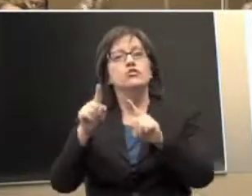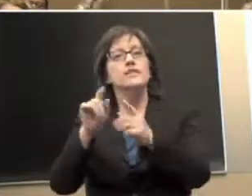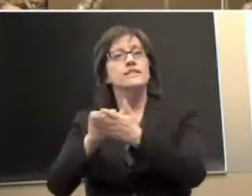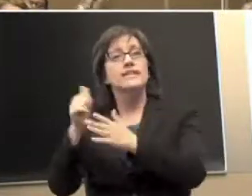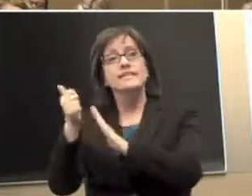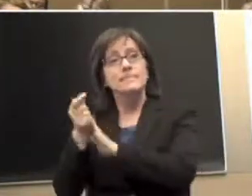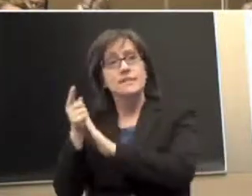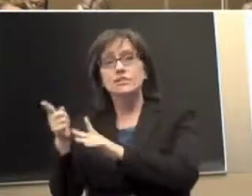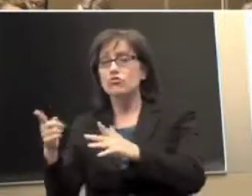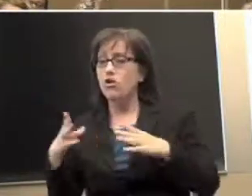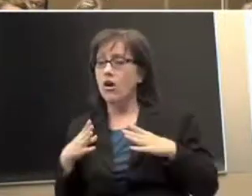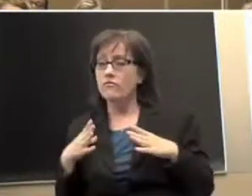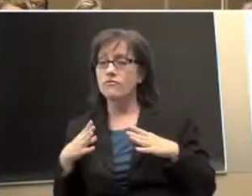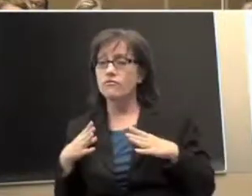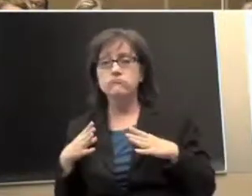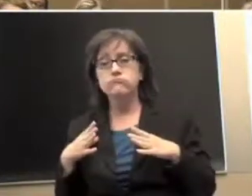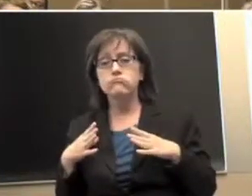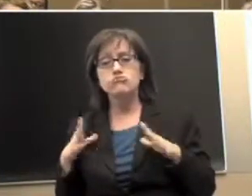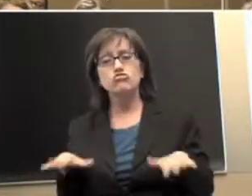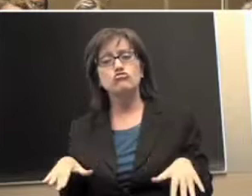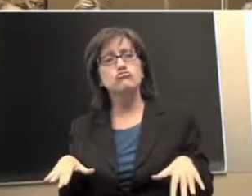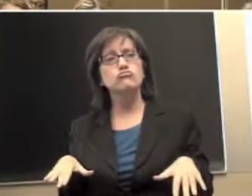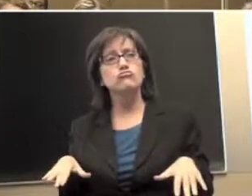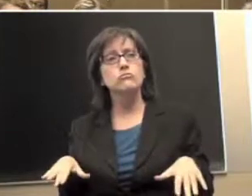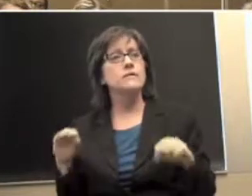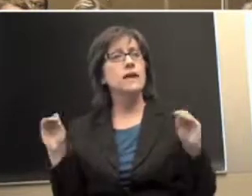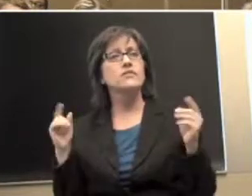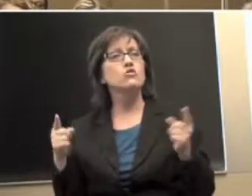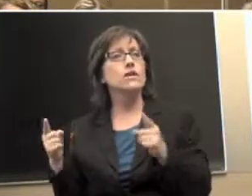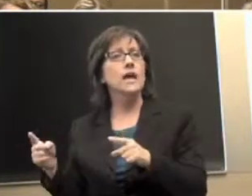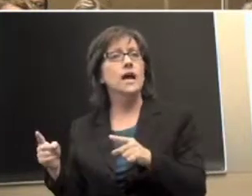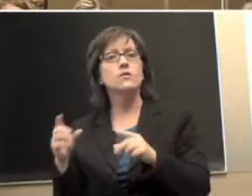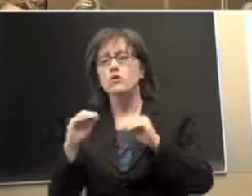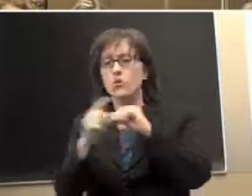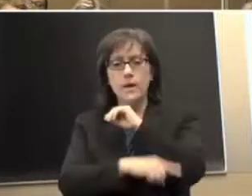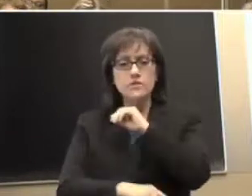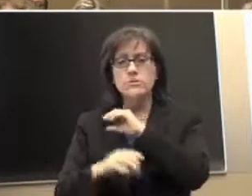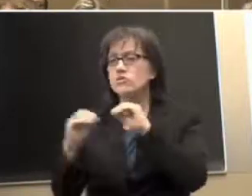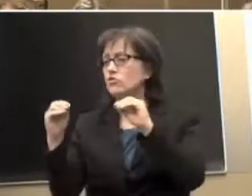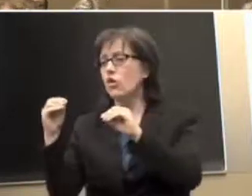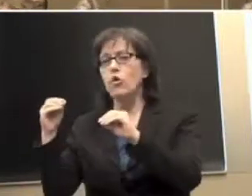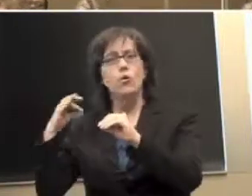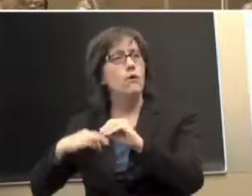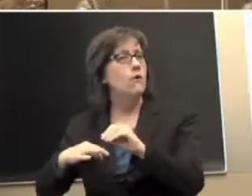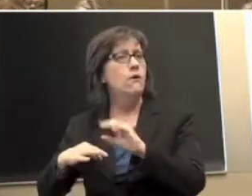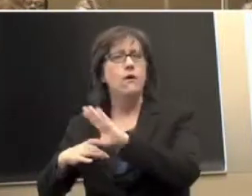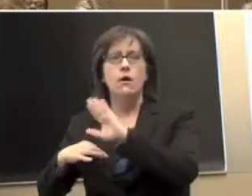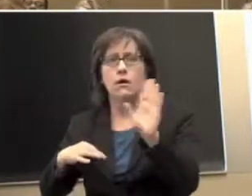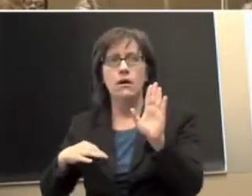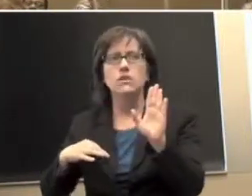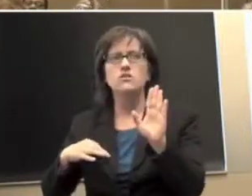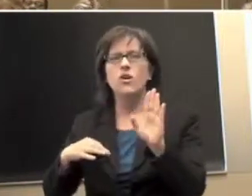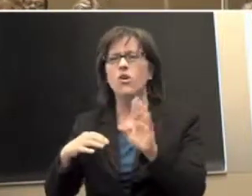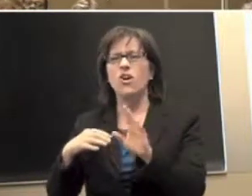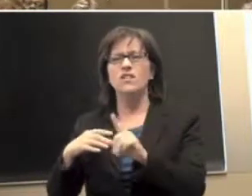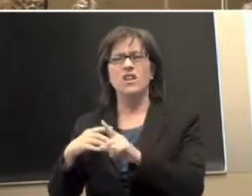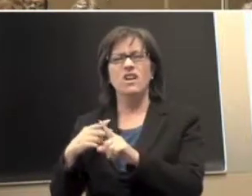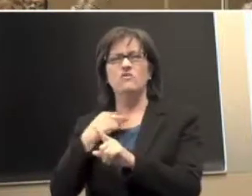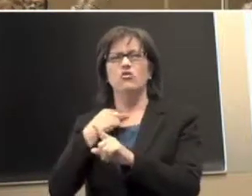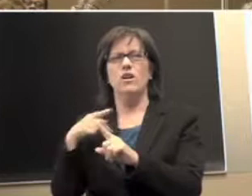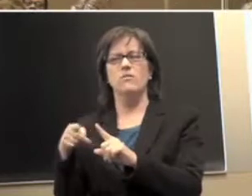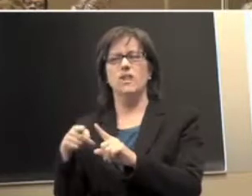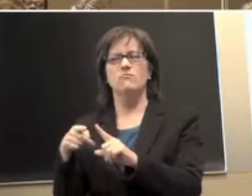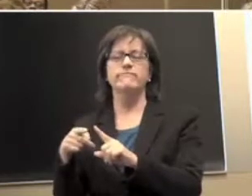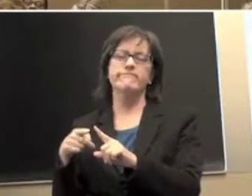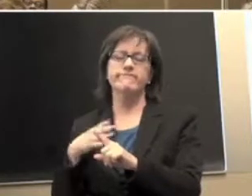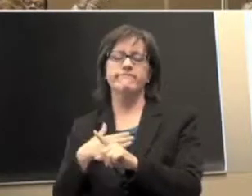you're off, you're just not, you're just in limbo. All right, and it becomes that issue of trapping that kid back into wanting to do the